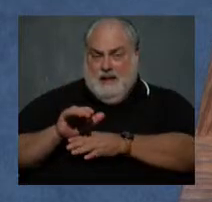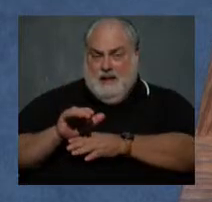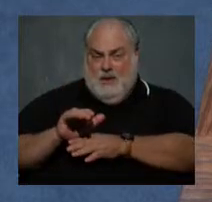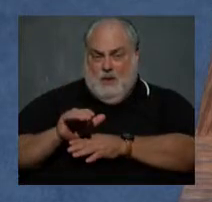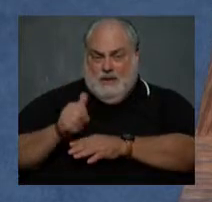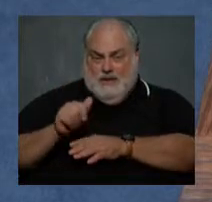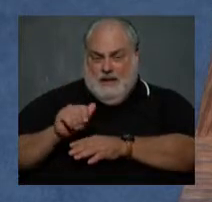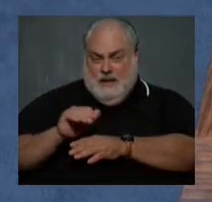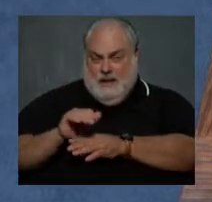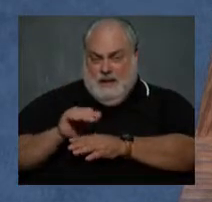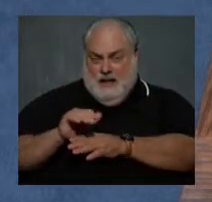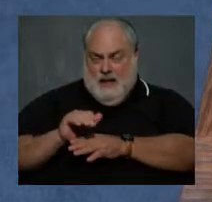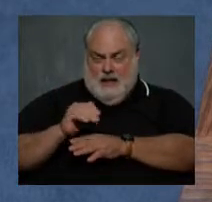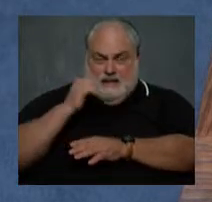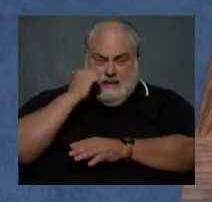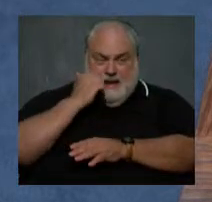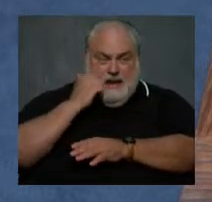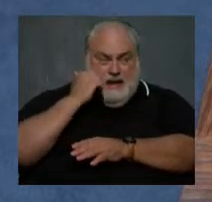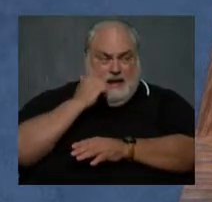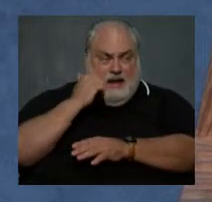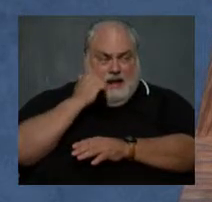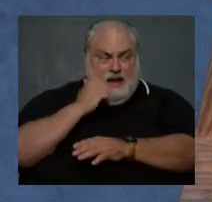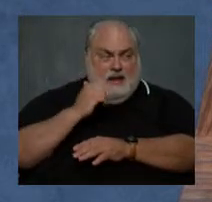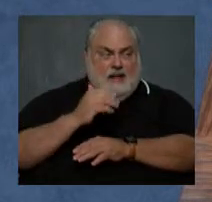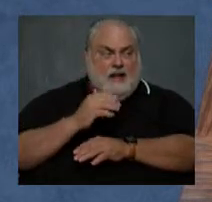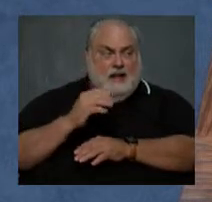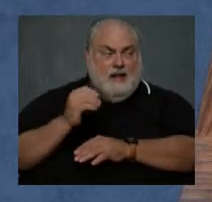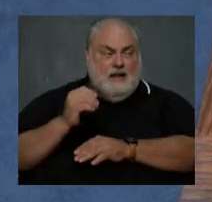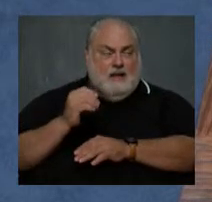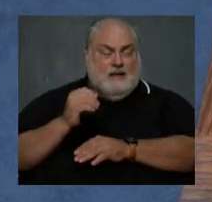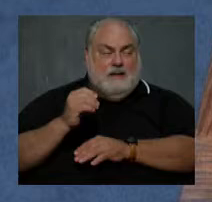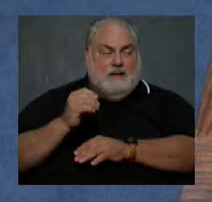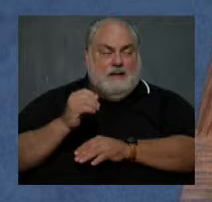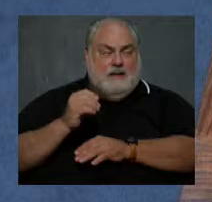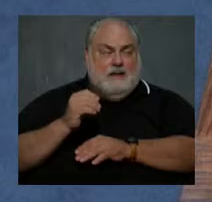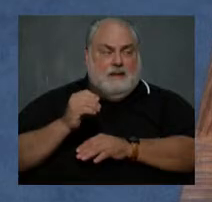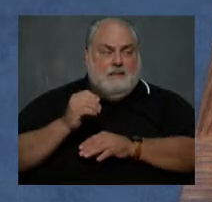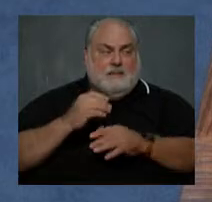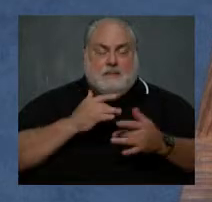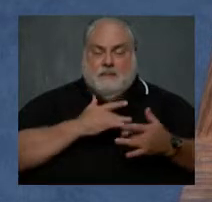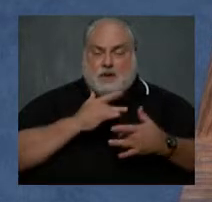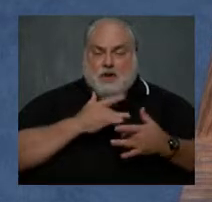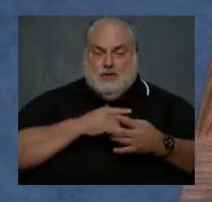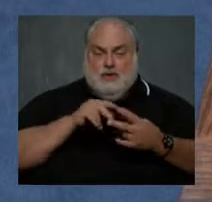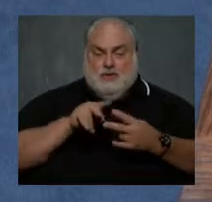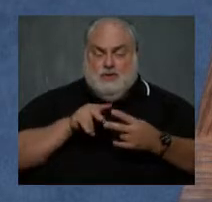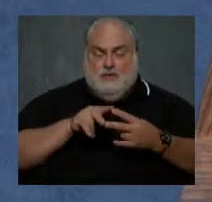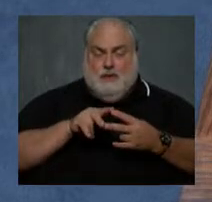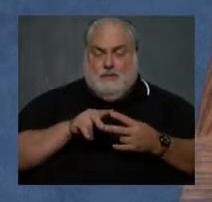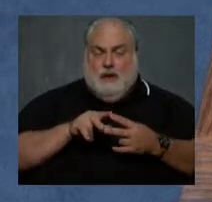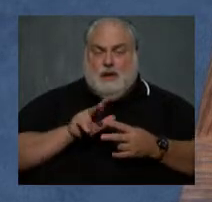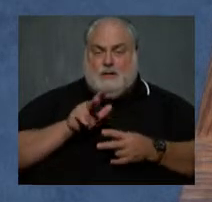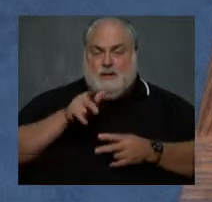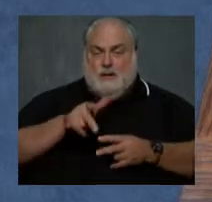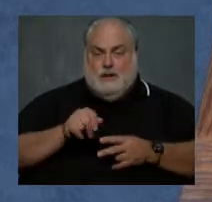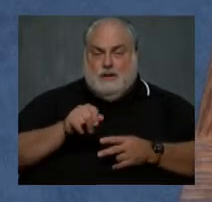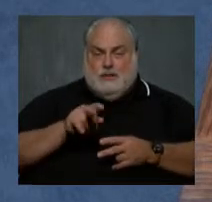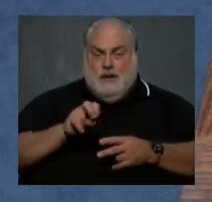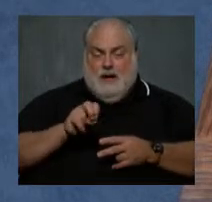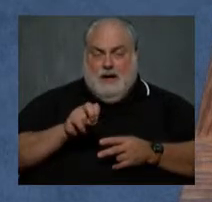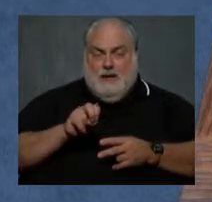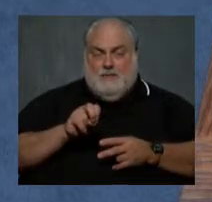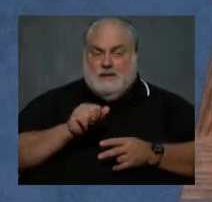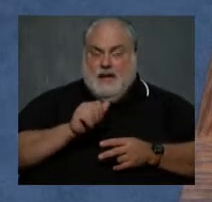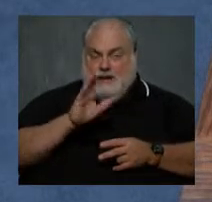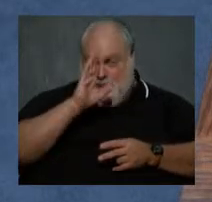or 10 p.m. daily. And that's the main thing. I mean, just when I come out of my driveway, it would be